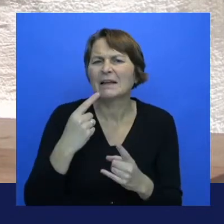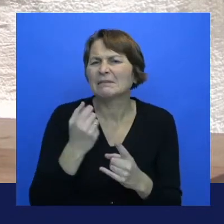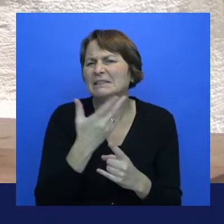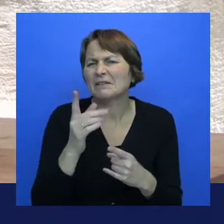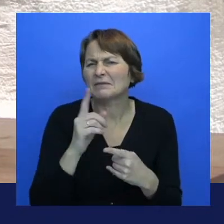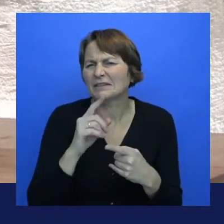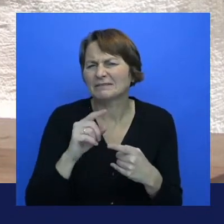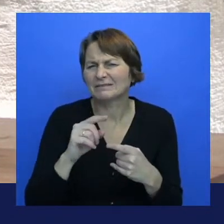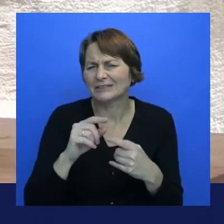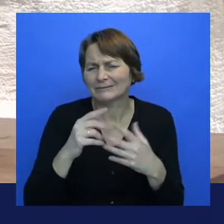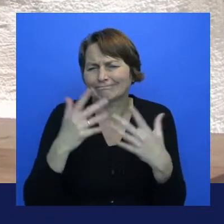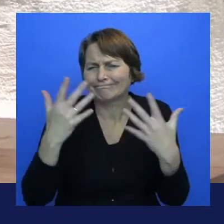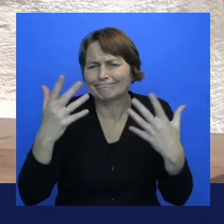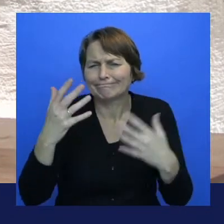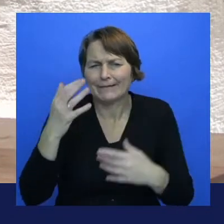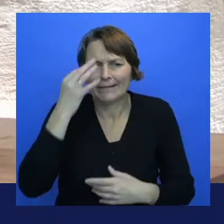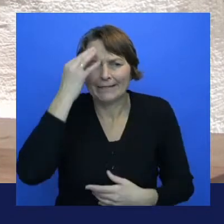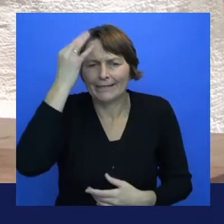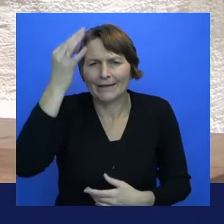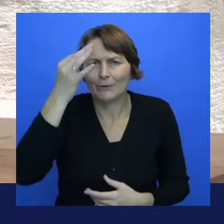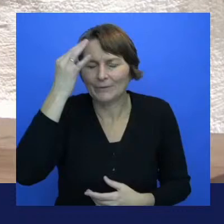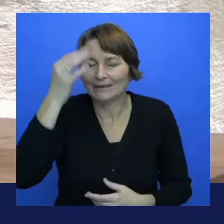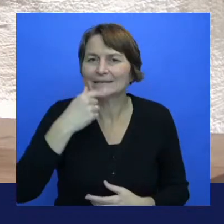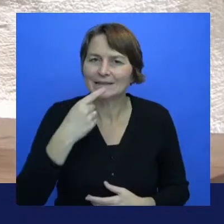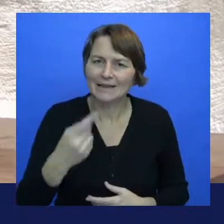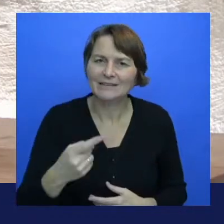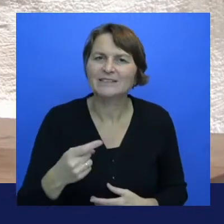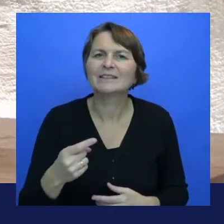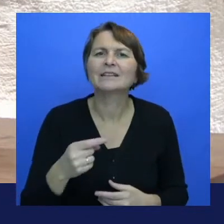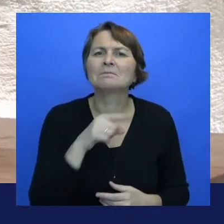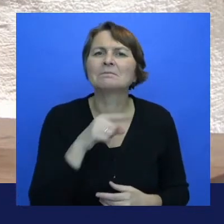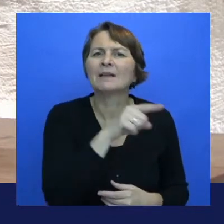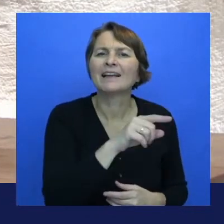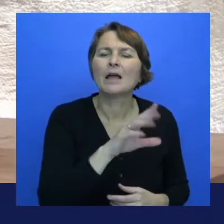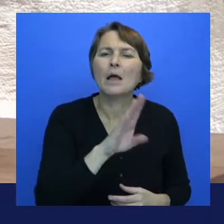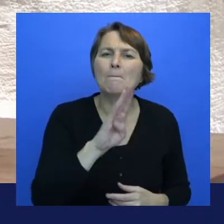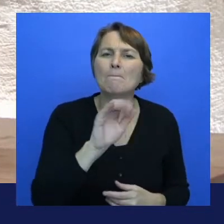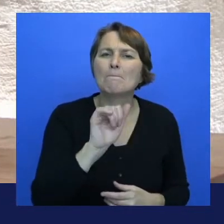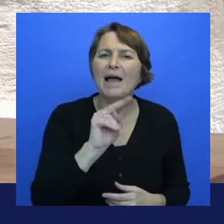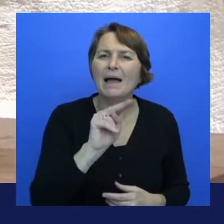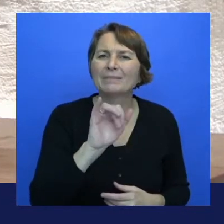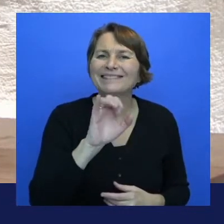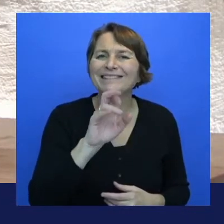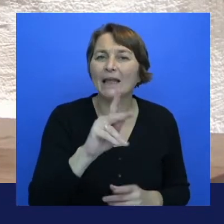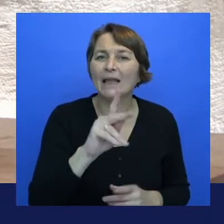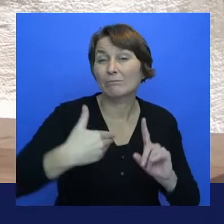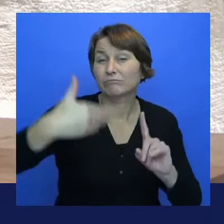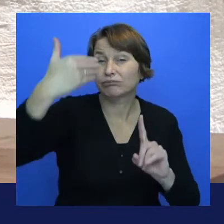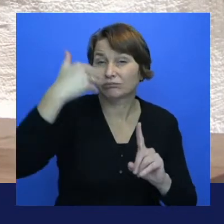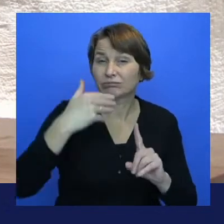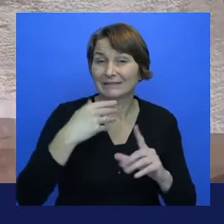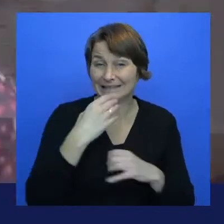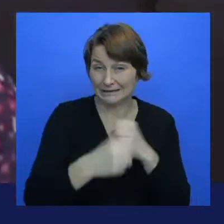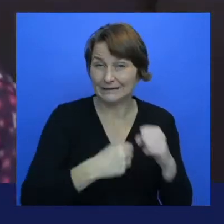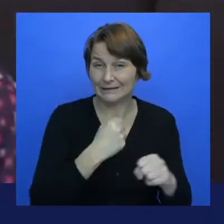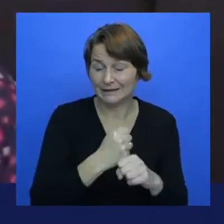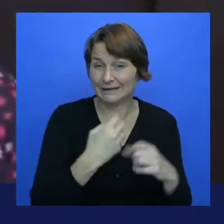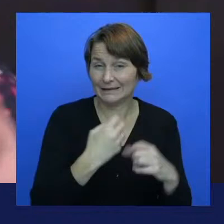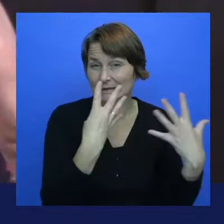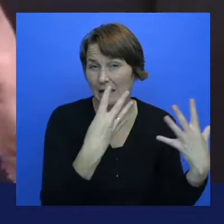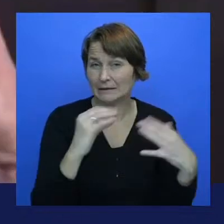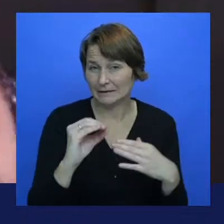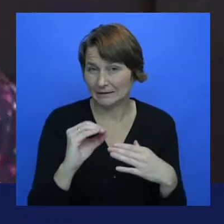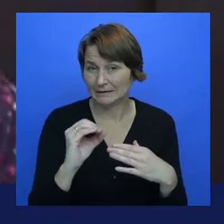entire math, and this is Chernovenskis and Vapnik came up with this stuff in the 90s. And so when I studied machine learning, it was